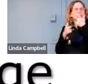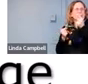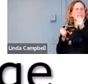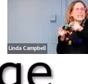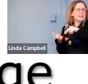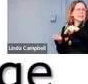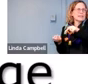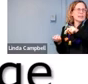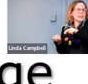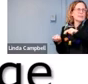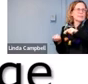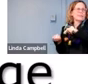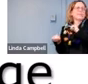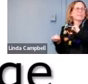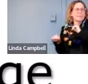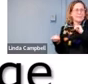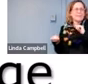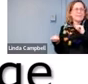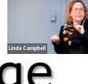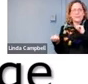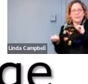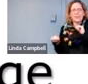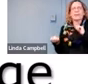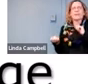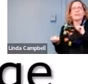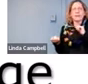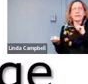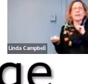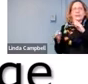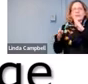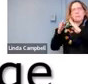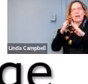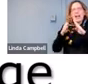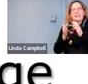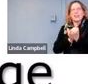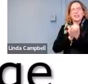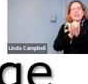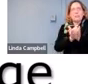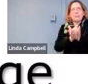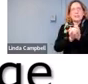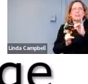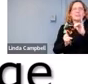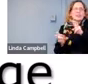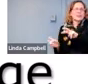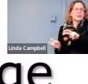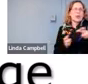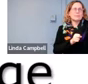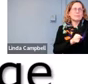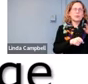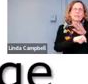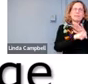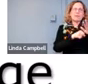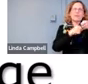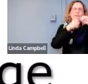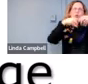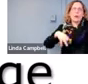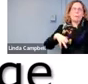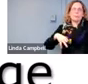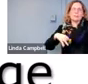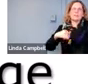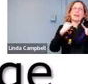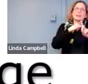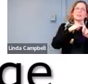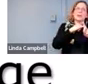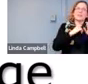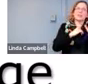from the Ponto Caspian area, and there's a lot of interesting things in that water. And so basically the ships are transporting a